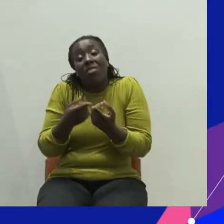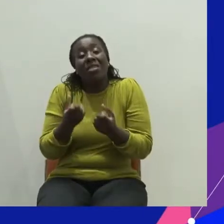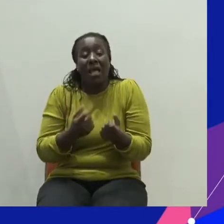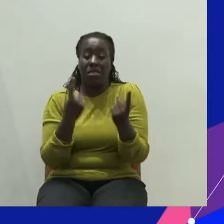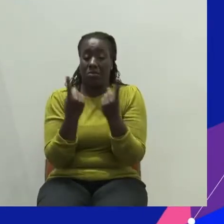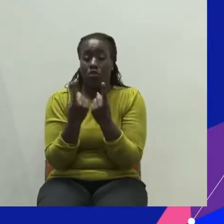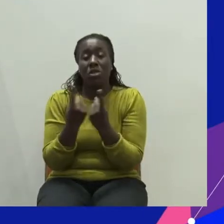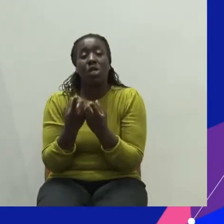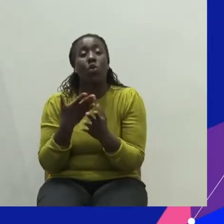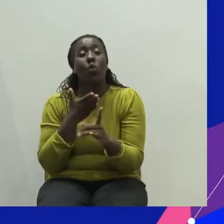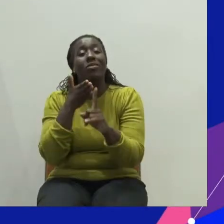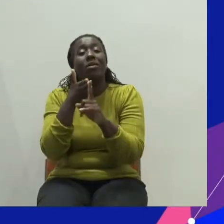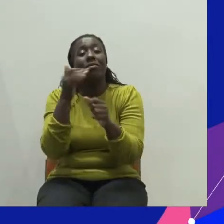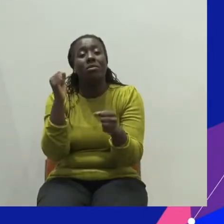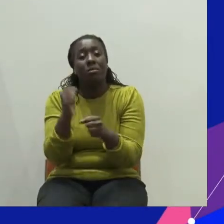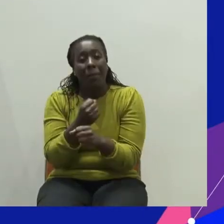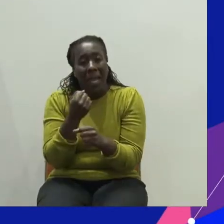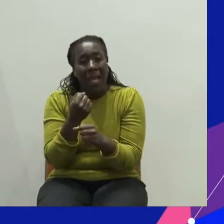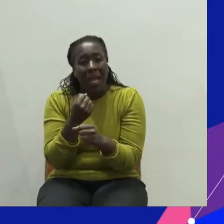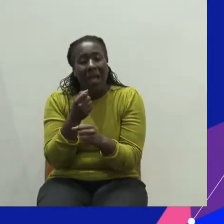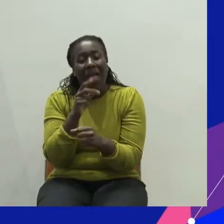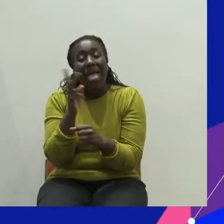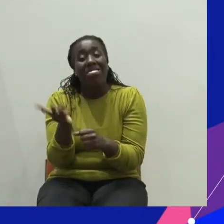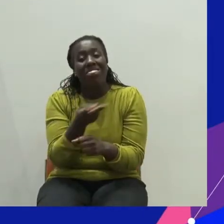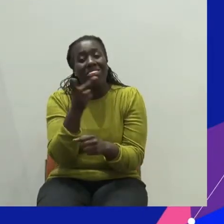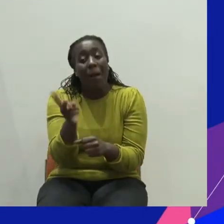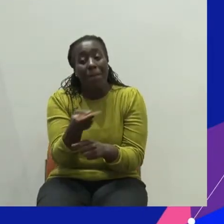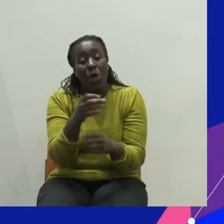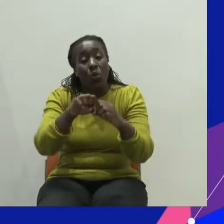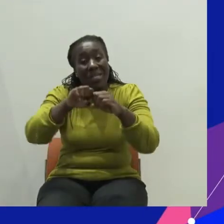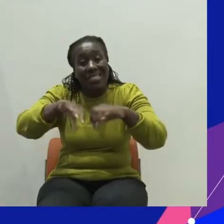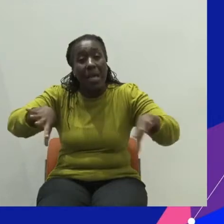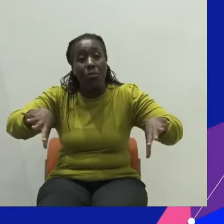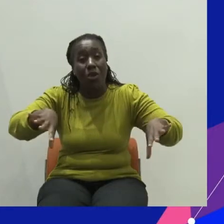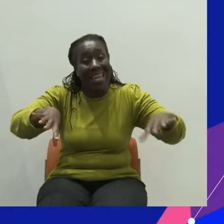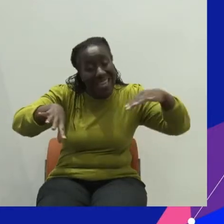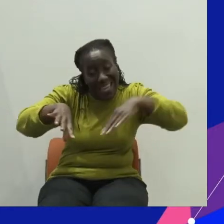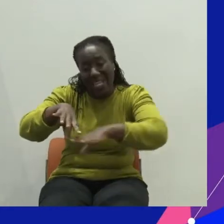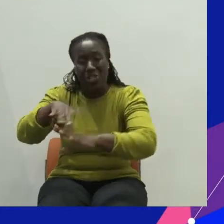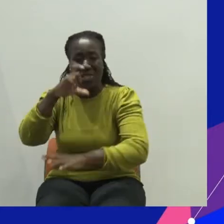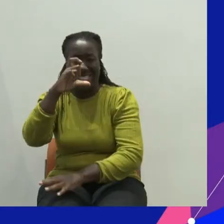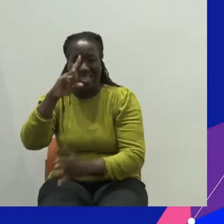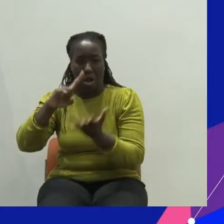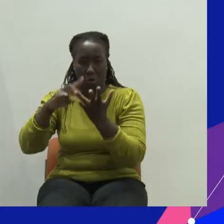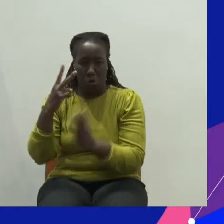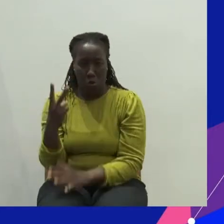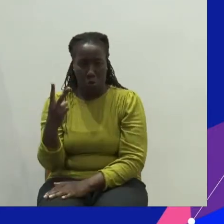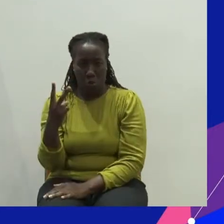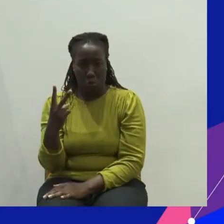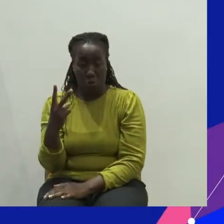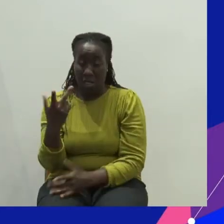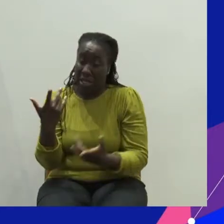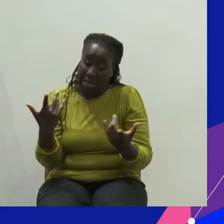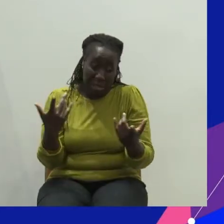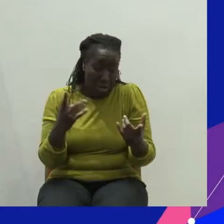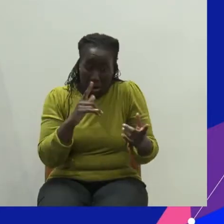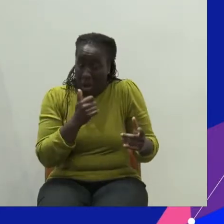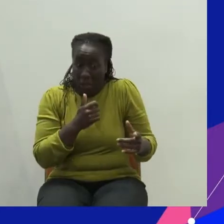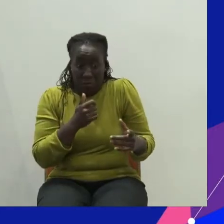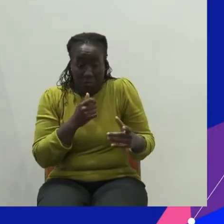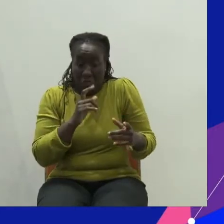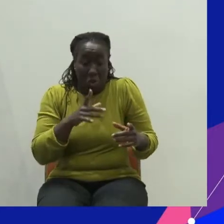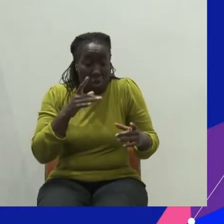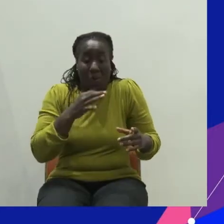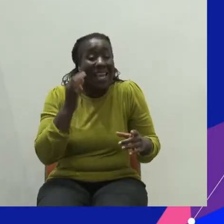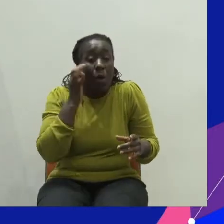were targeting to make would phase separate into the supercritical CO2 phase. It's immiscible in water. You could actually